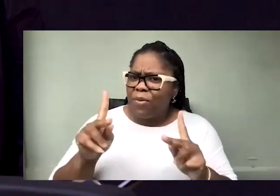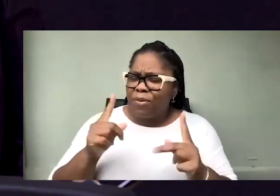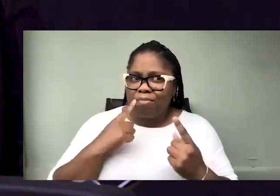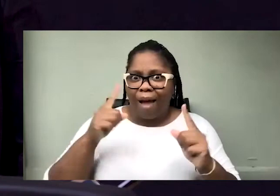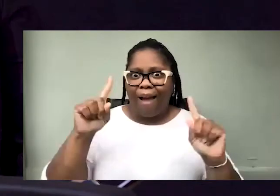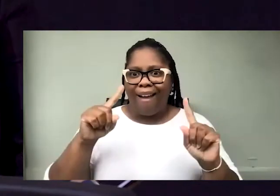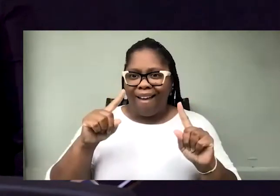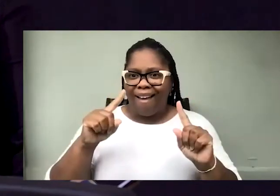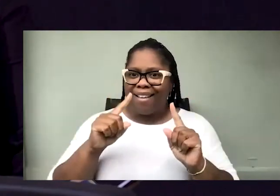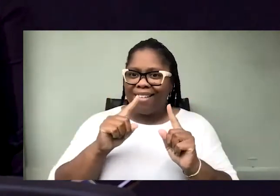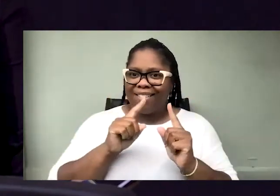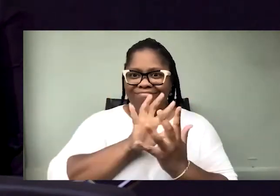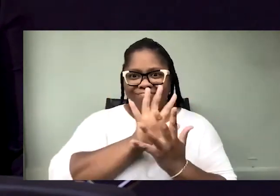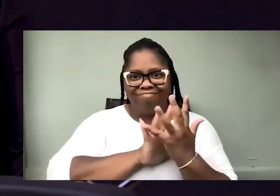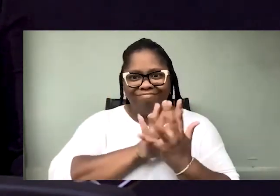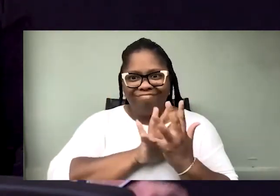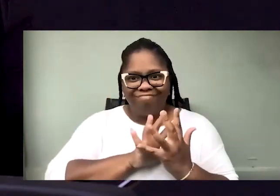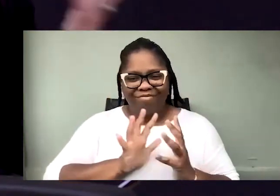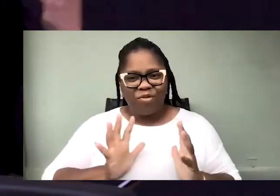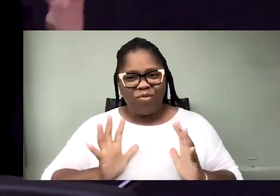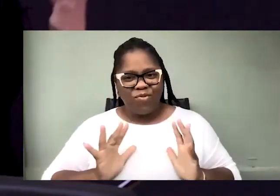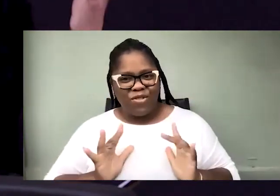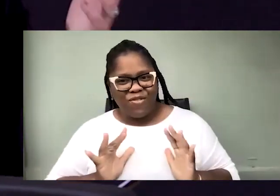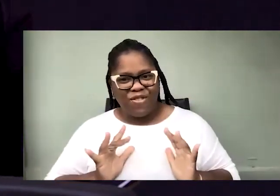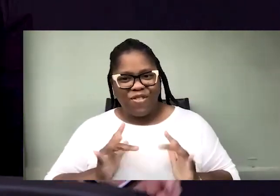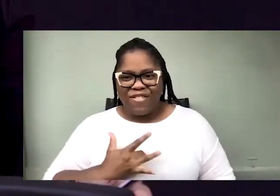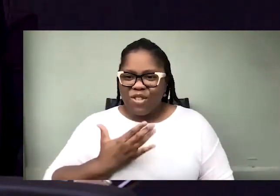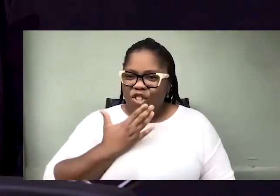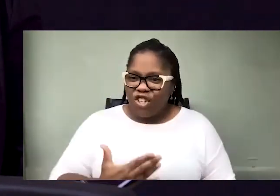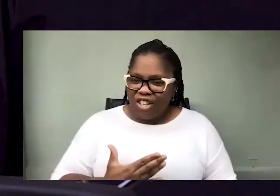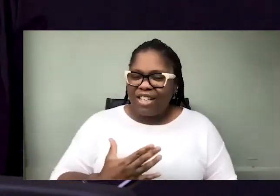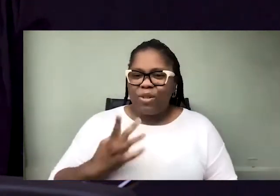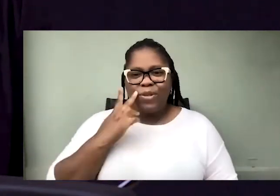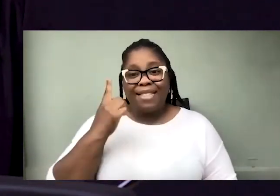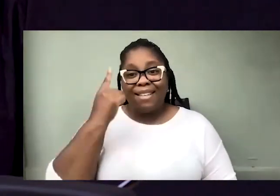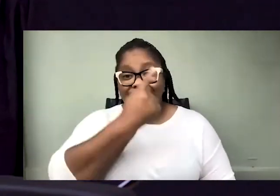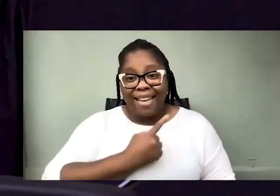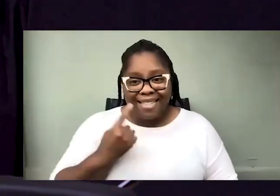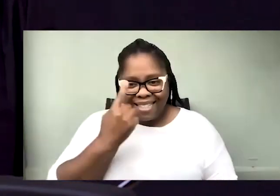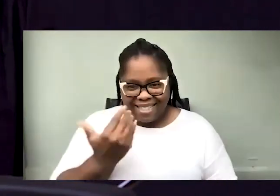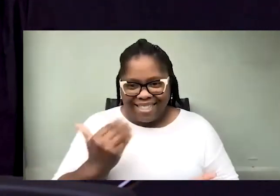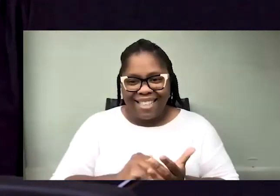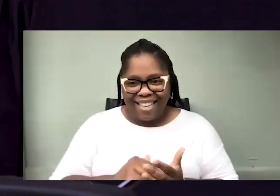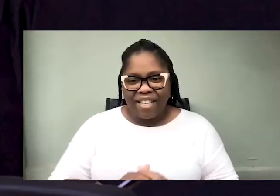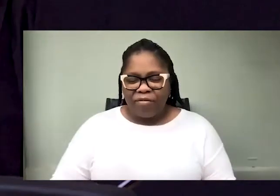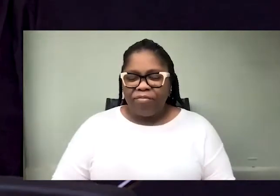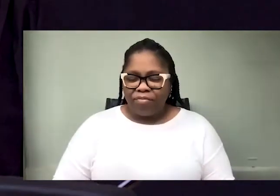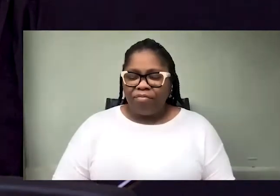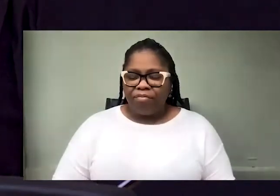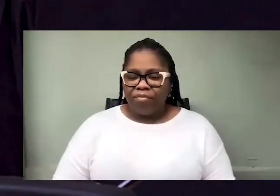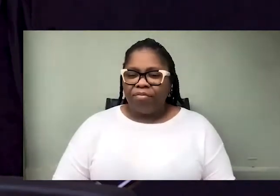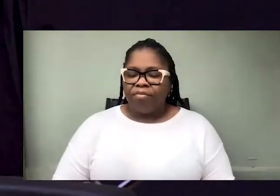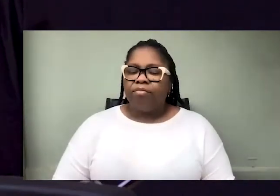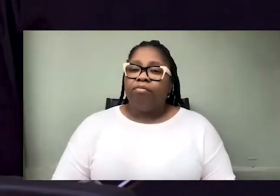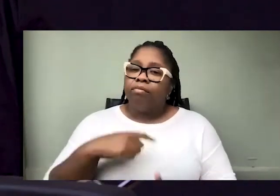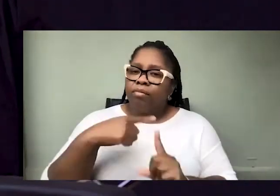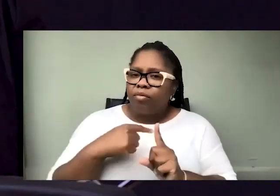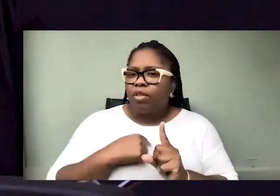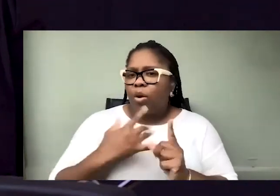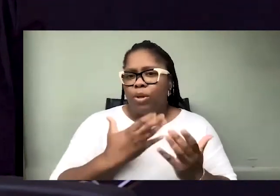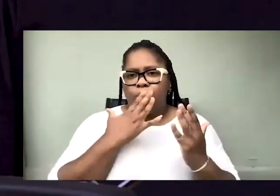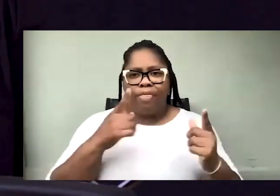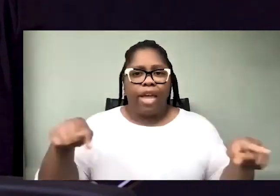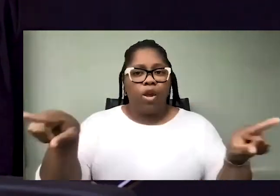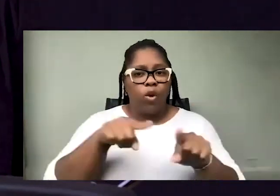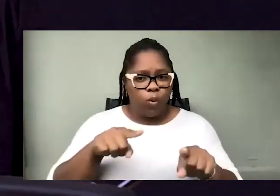be in person, which is wonderful, and it feels good to see faces again. And also, I just want to thank all of you for